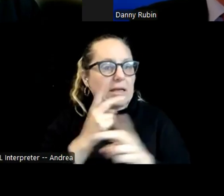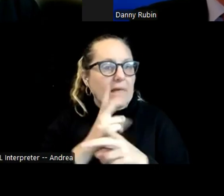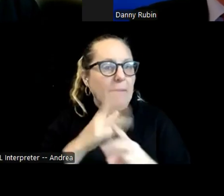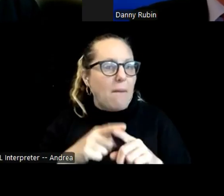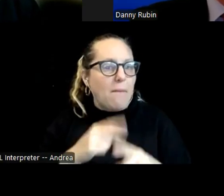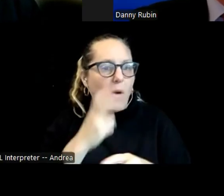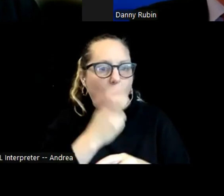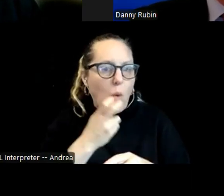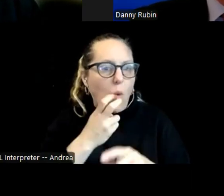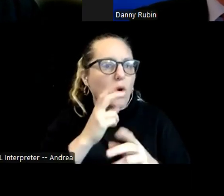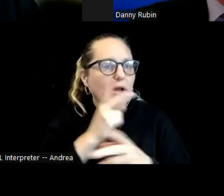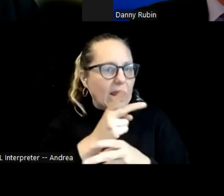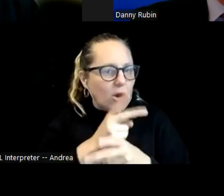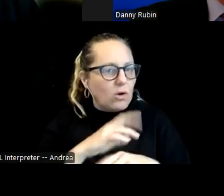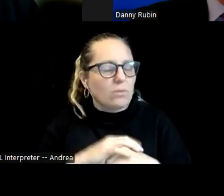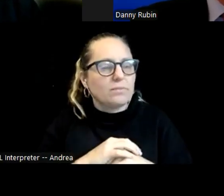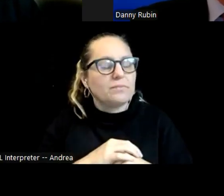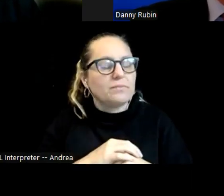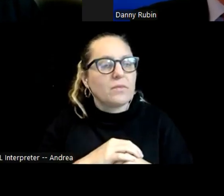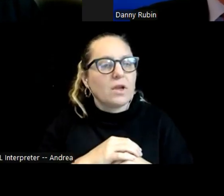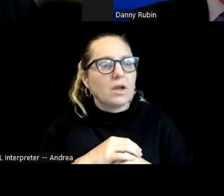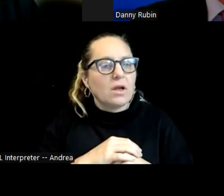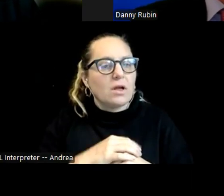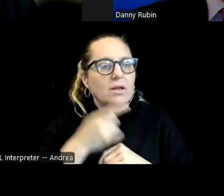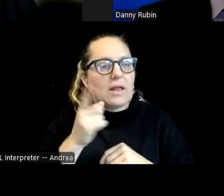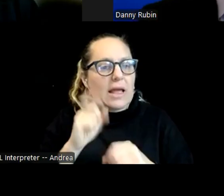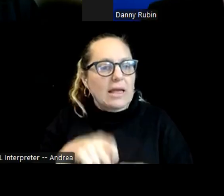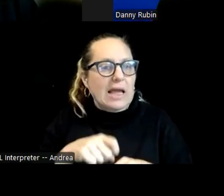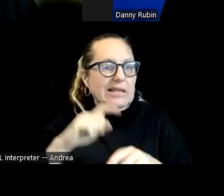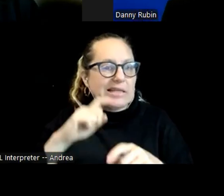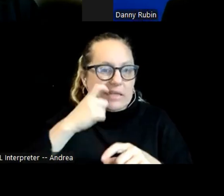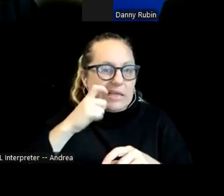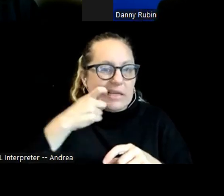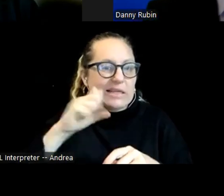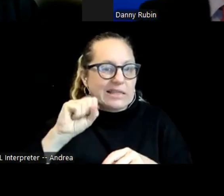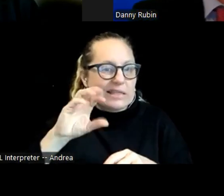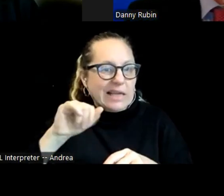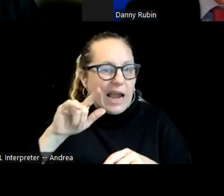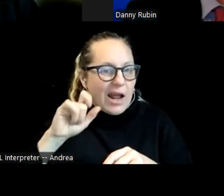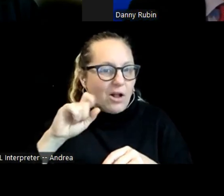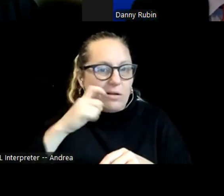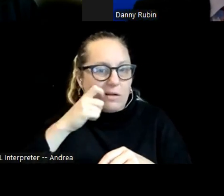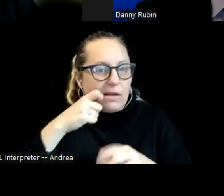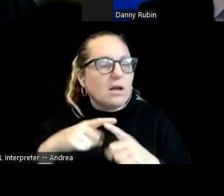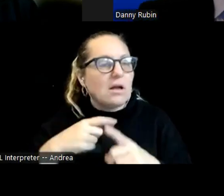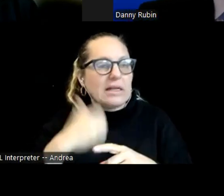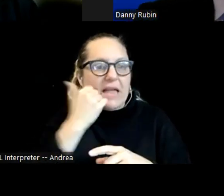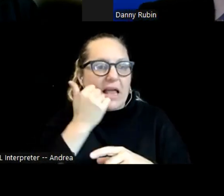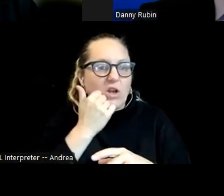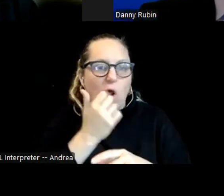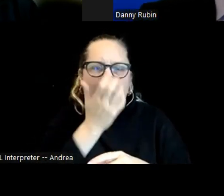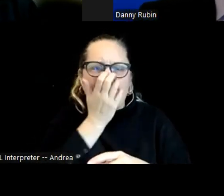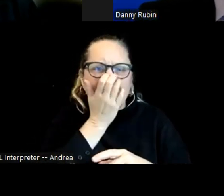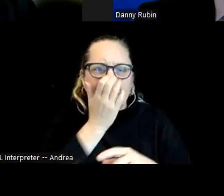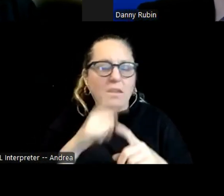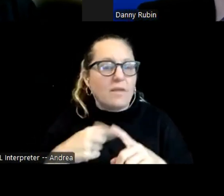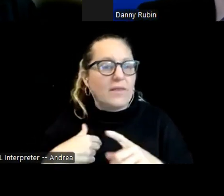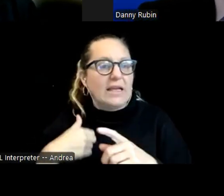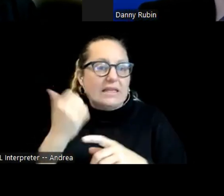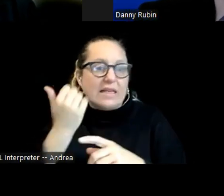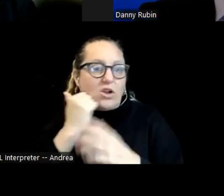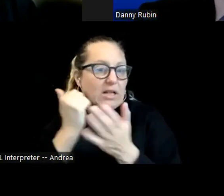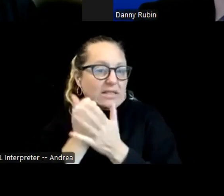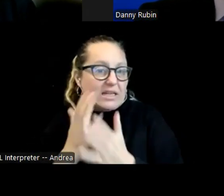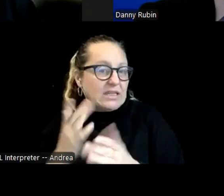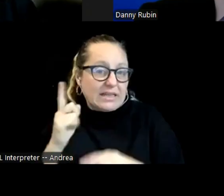oral care. They can scale, they can do dental anesthesia, whereas dental assistants cannot. They